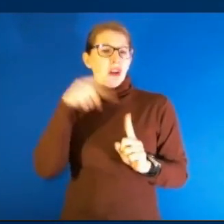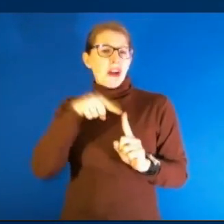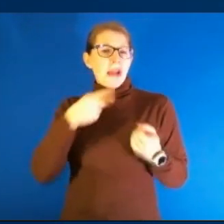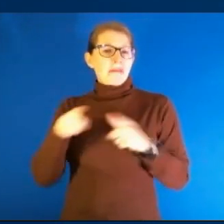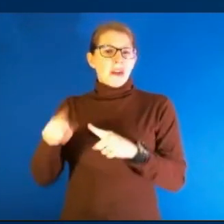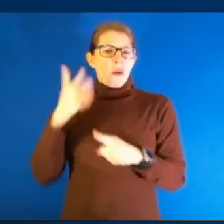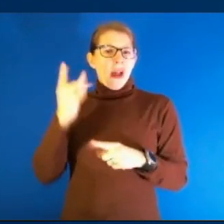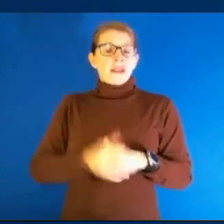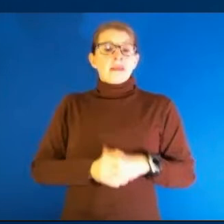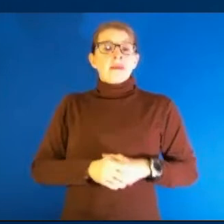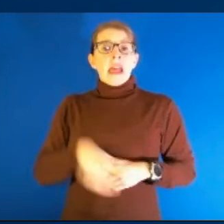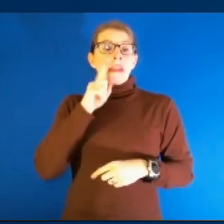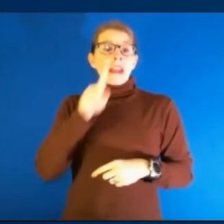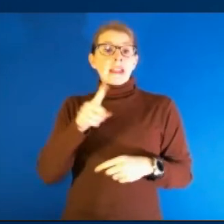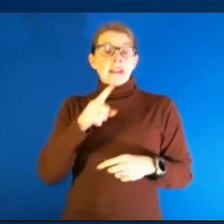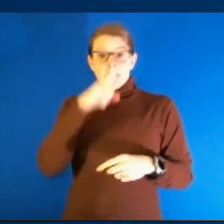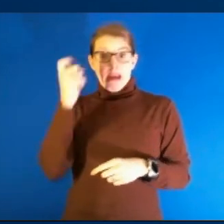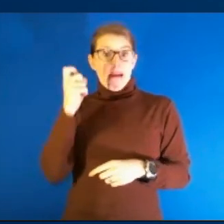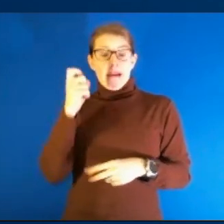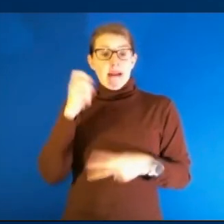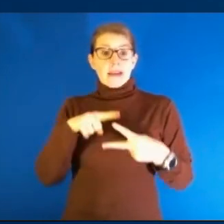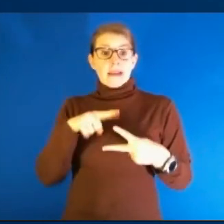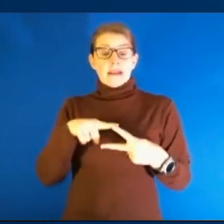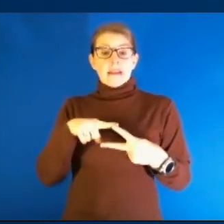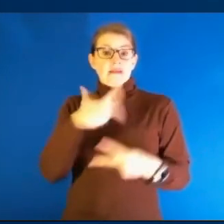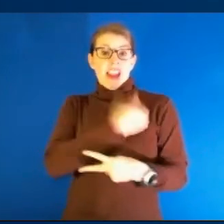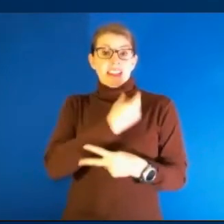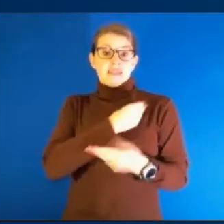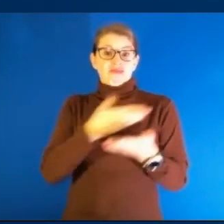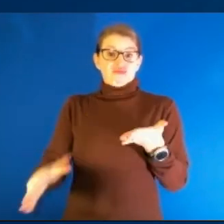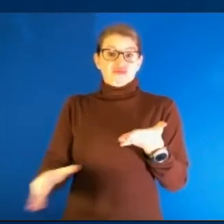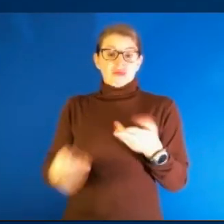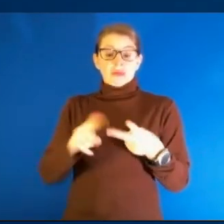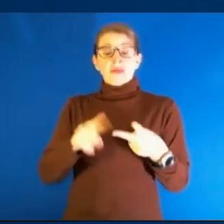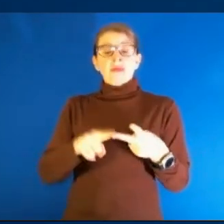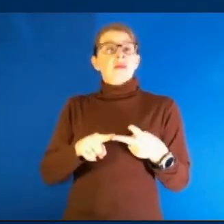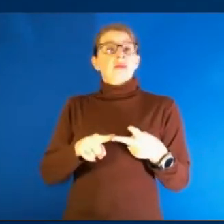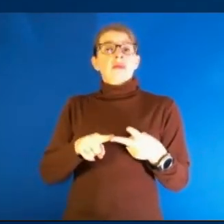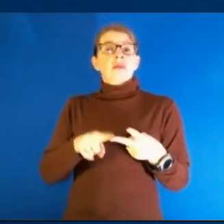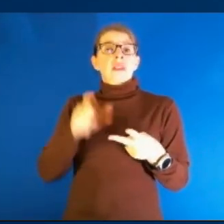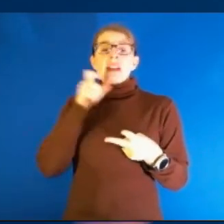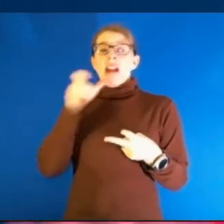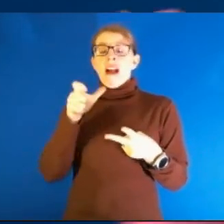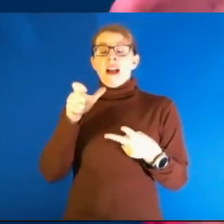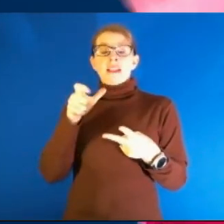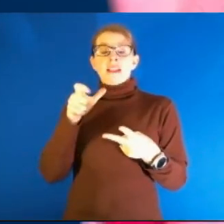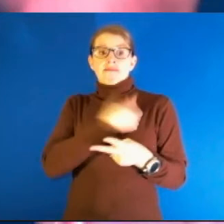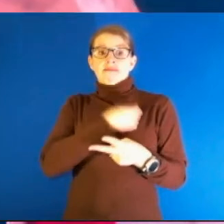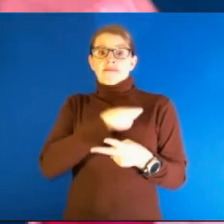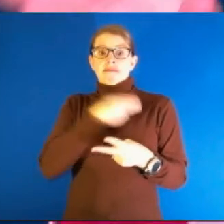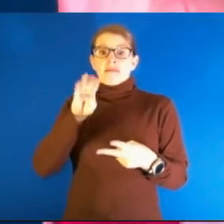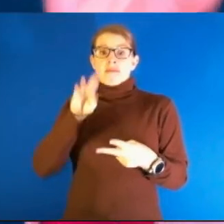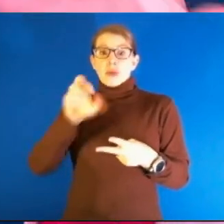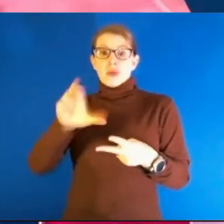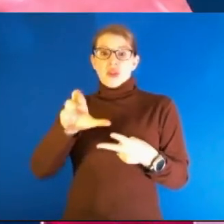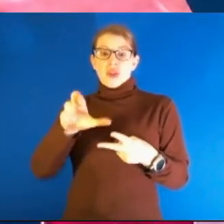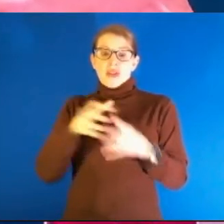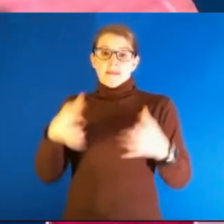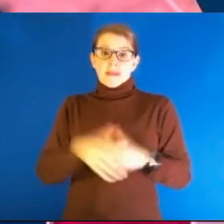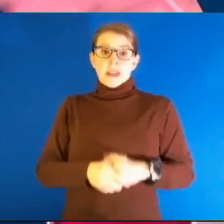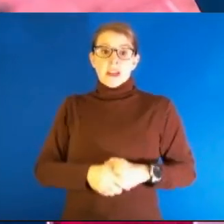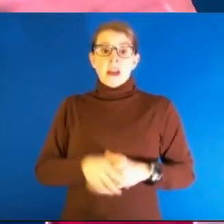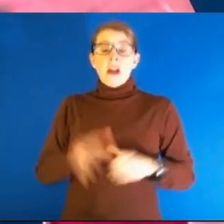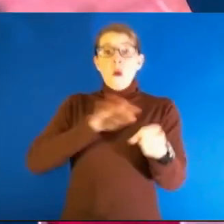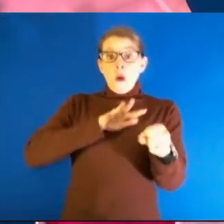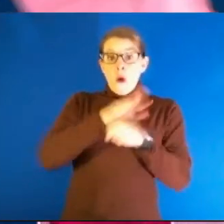A, not as much vaccination, and B, most definitely not as much booster. So if you're going to be completely, what I'm going to call completely